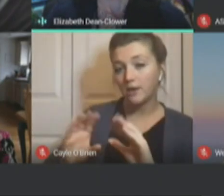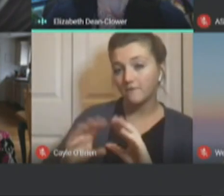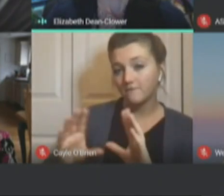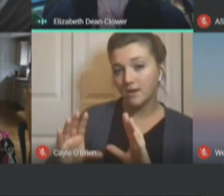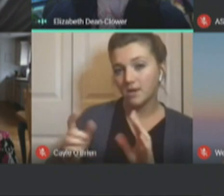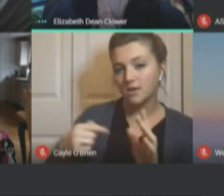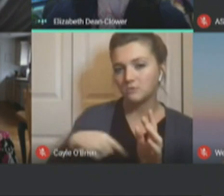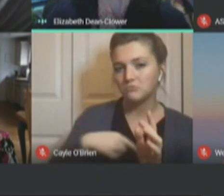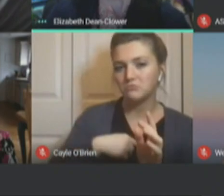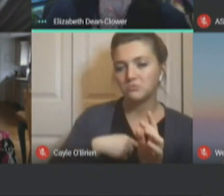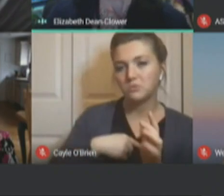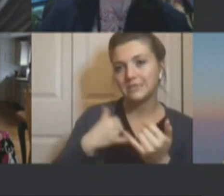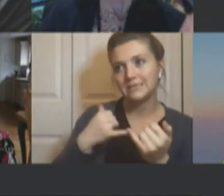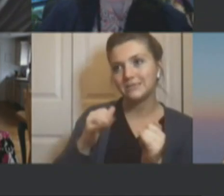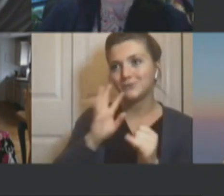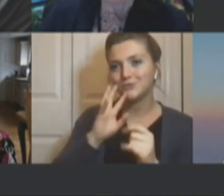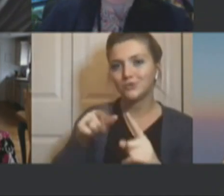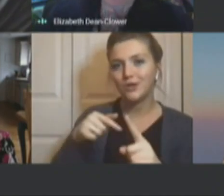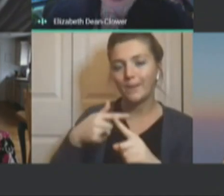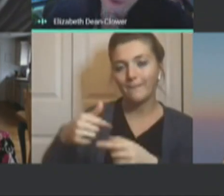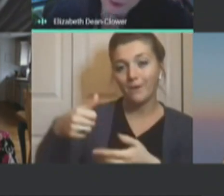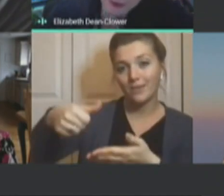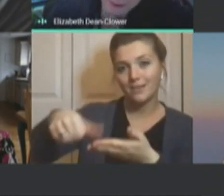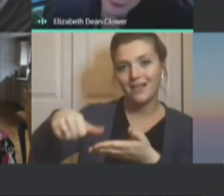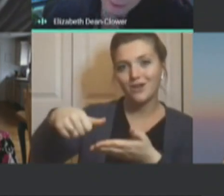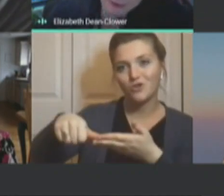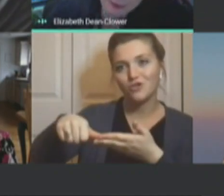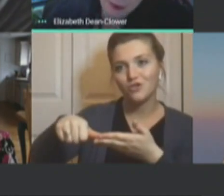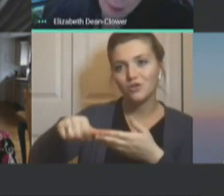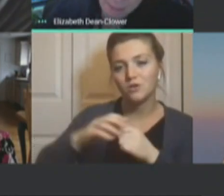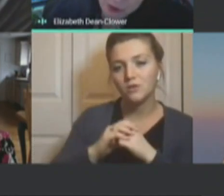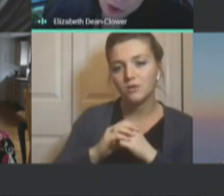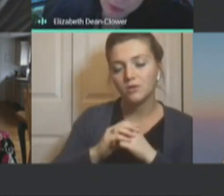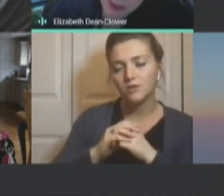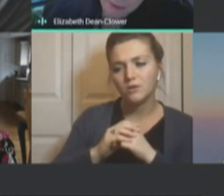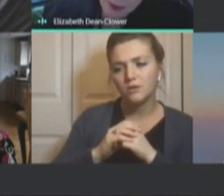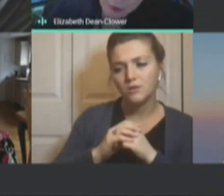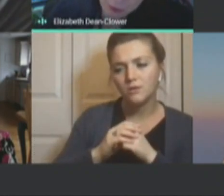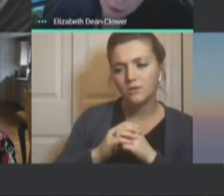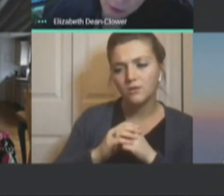talking about the letter, that not so much for the letter purpose, but